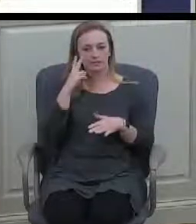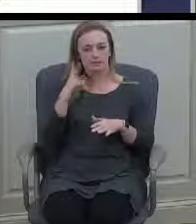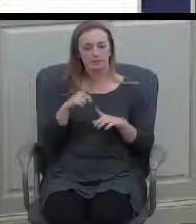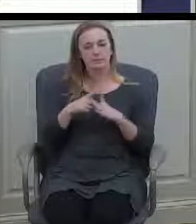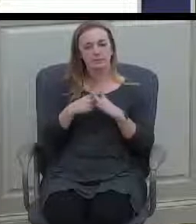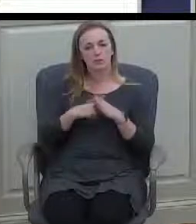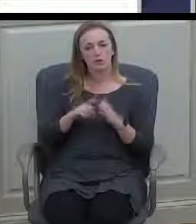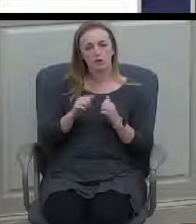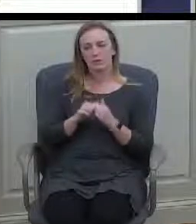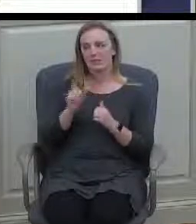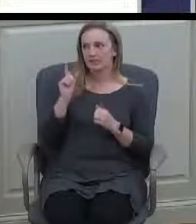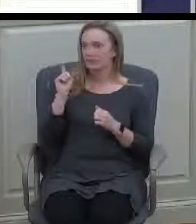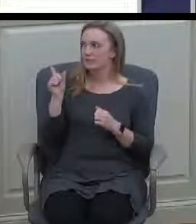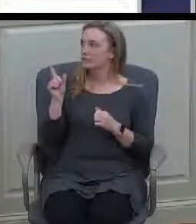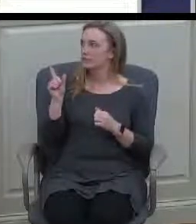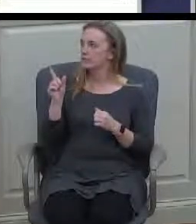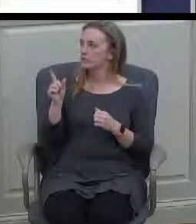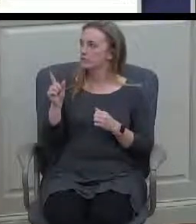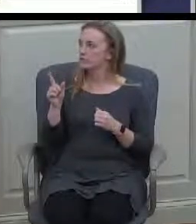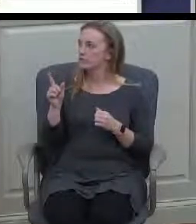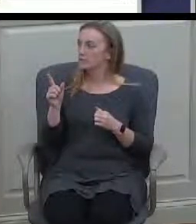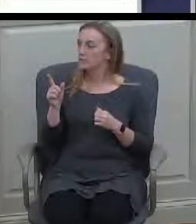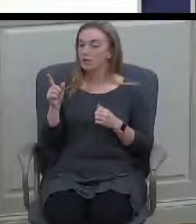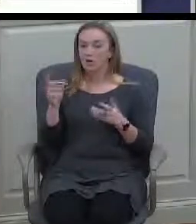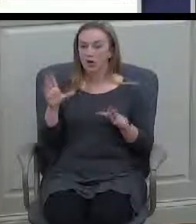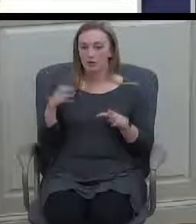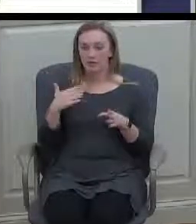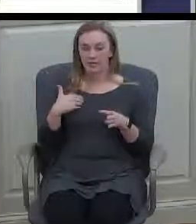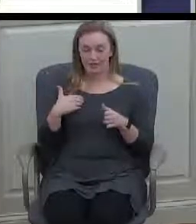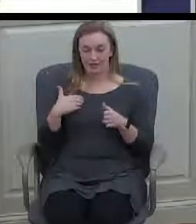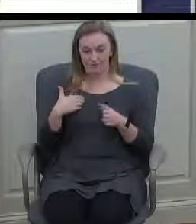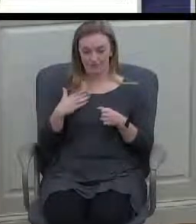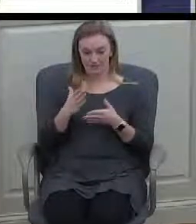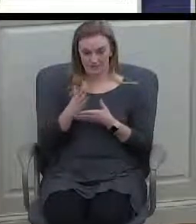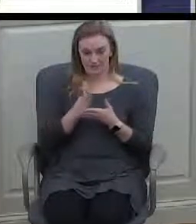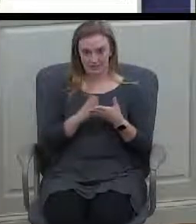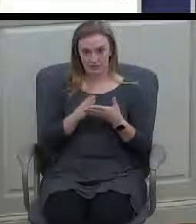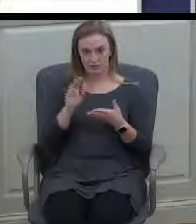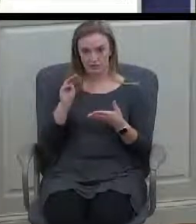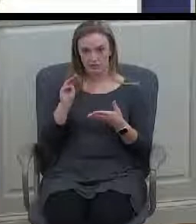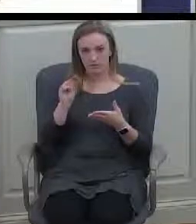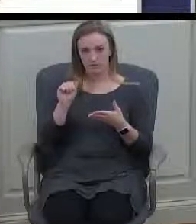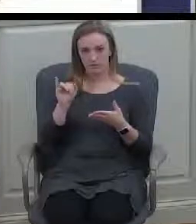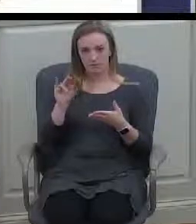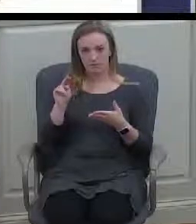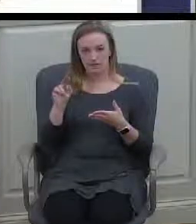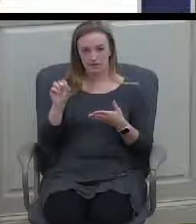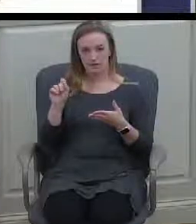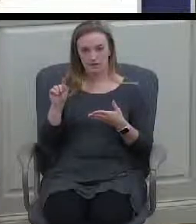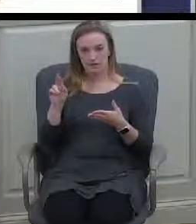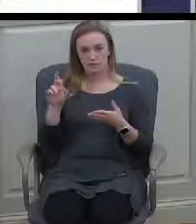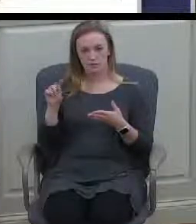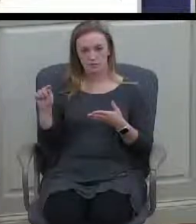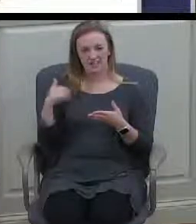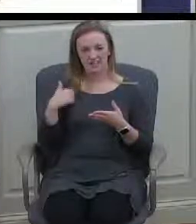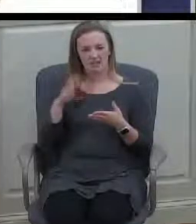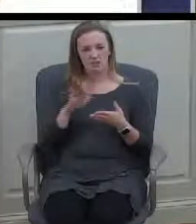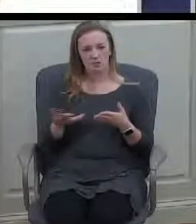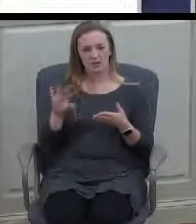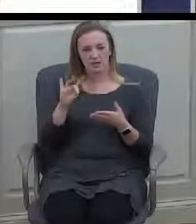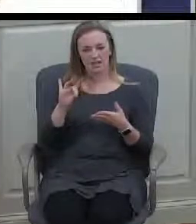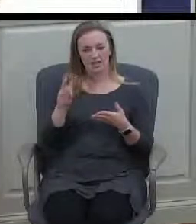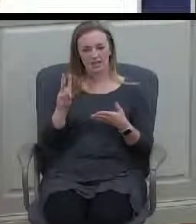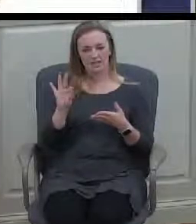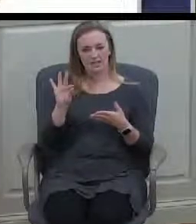about, okay, here's the existing section of Main Street. And so you have about 86